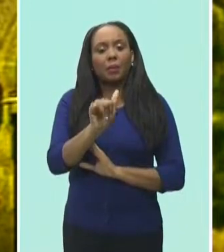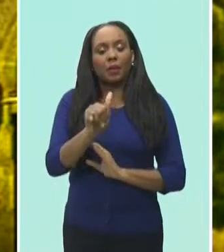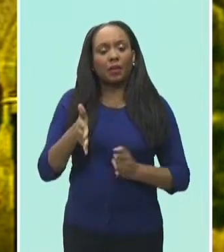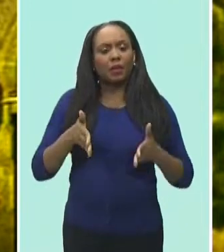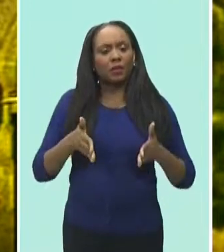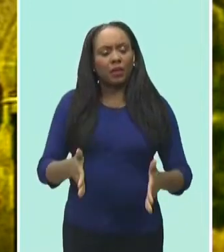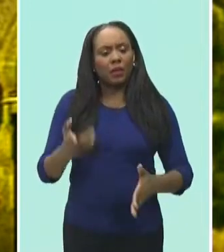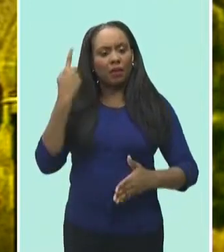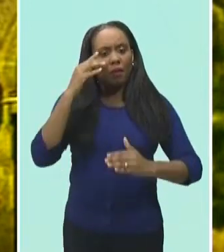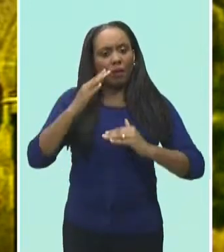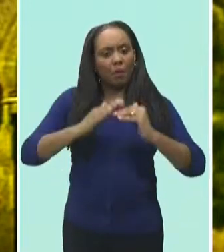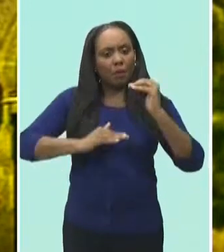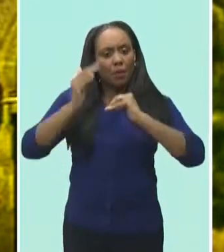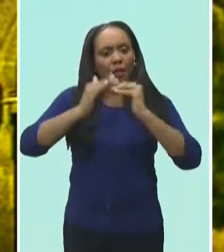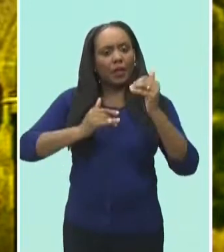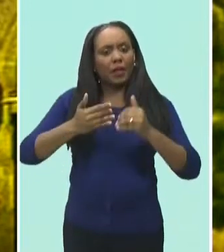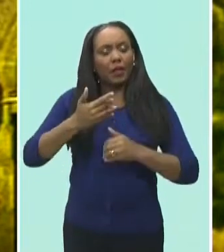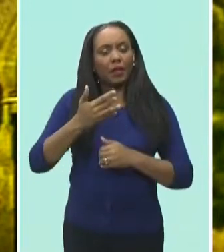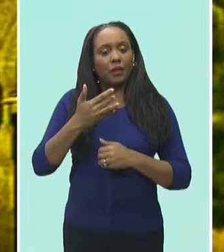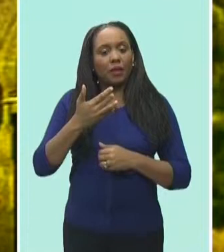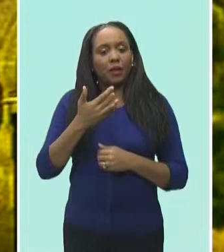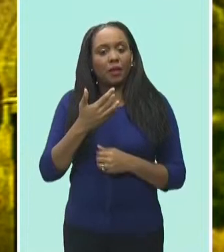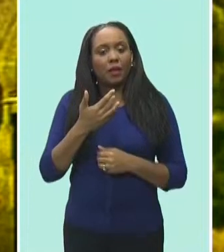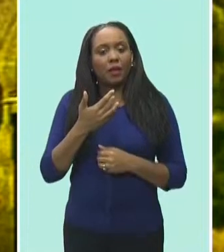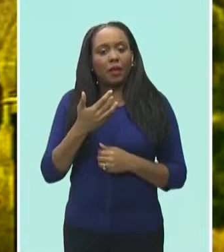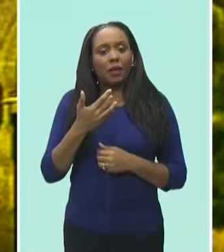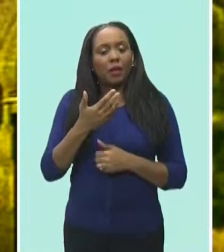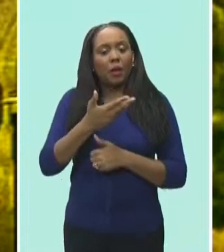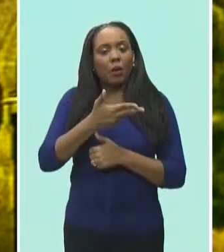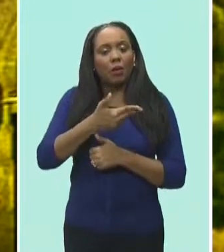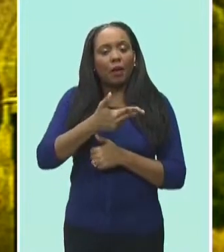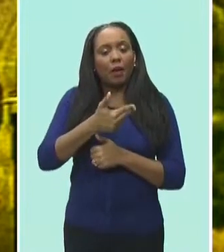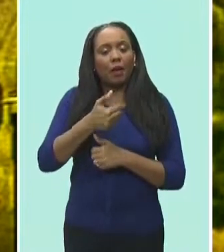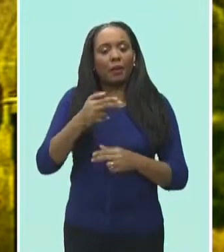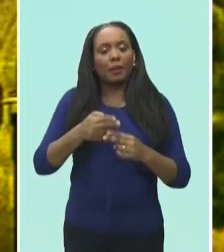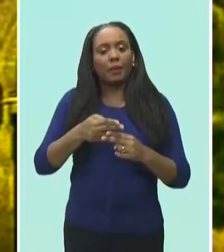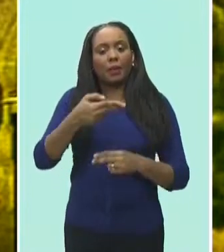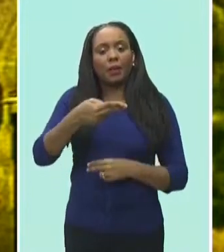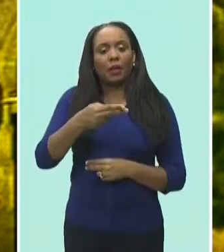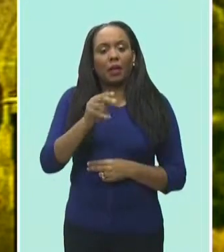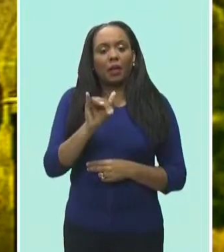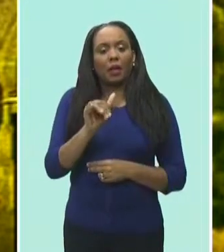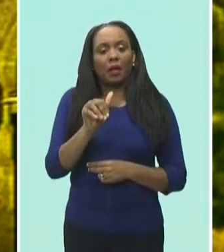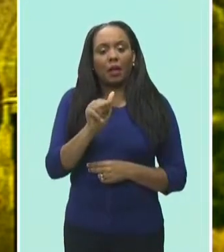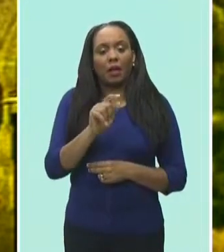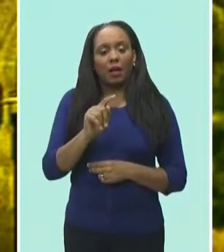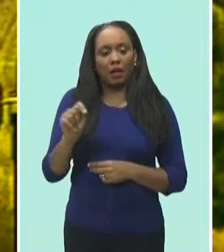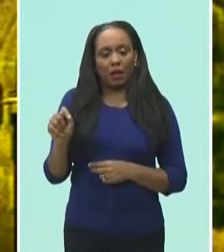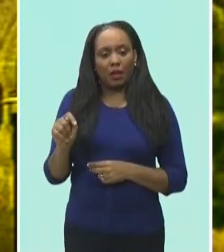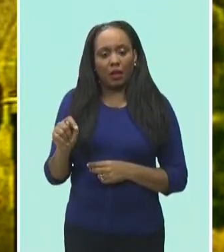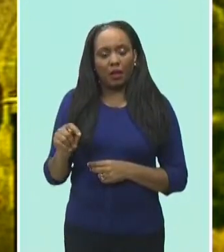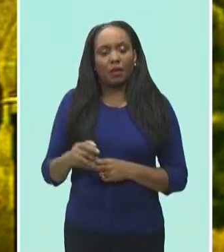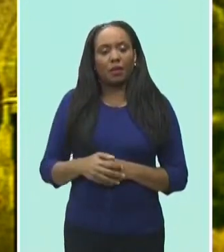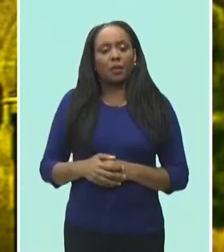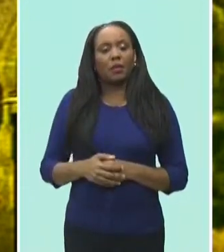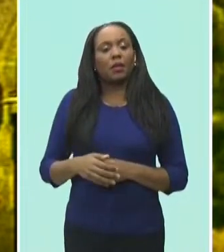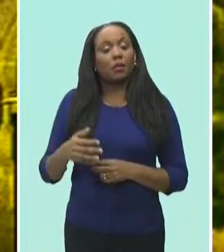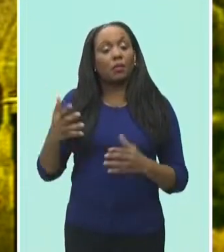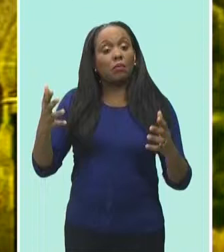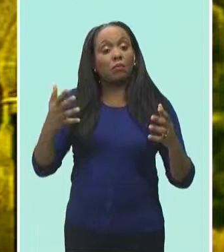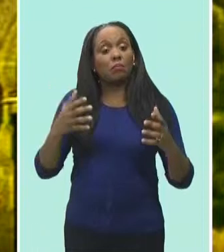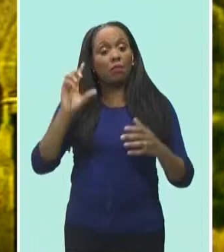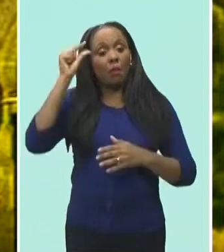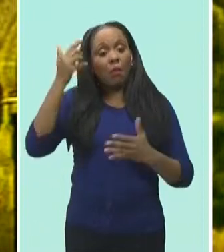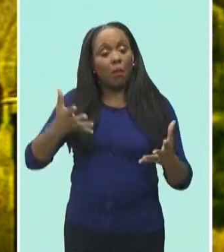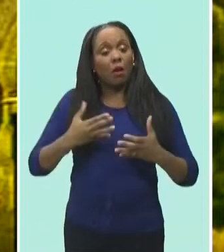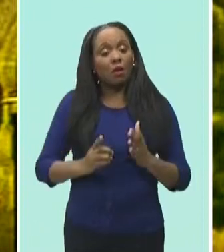Hyatt Hotel, government has moved to approve the vesting of 2 parcels of land along that key stretch of Bridgetown for the purpose of tourism development.